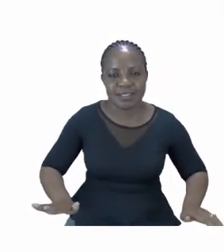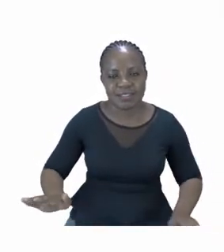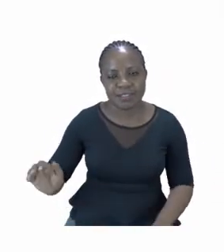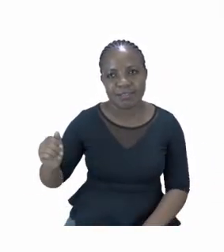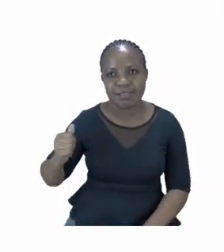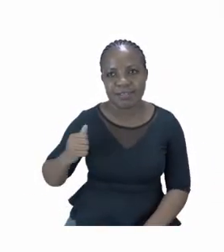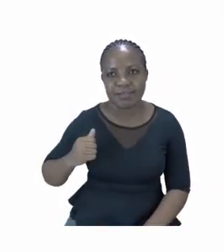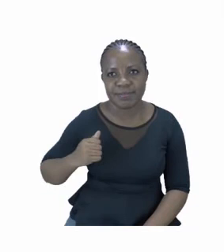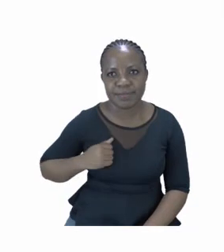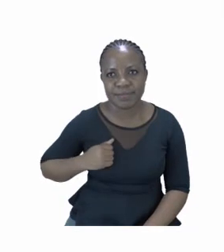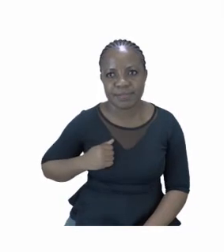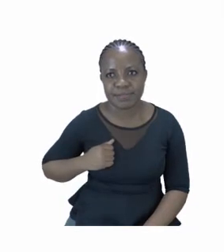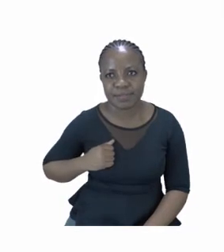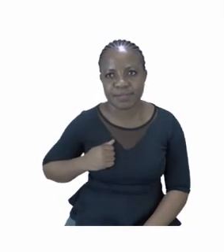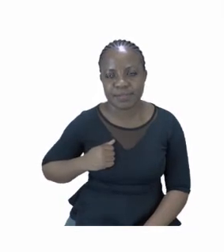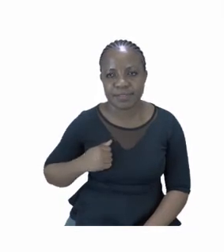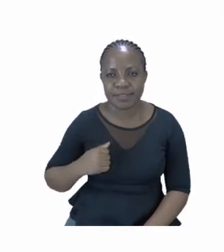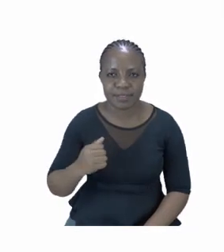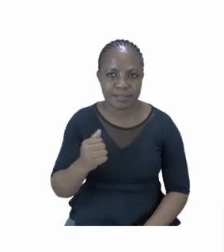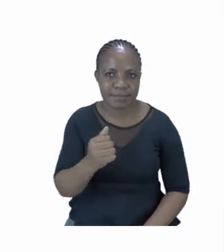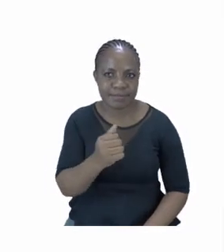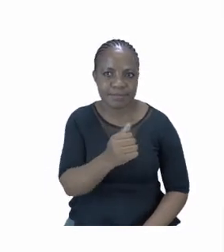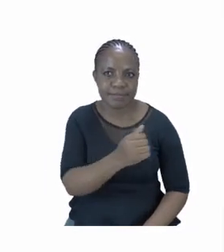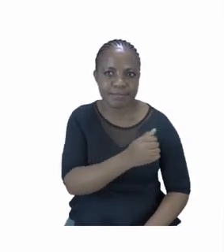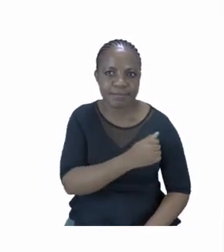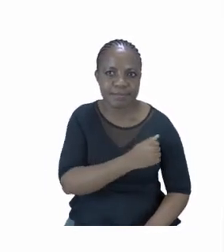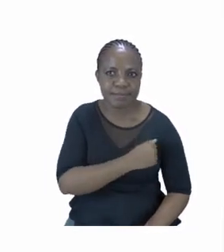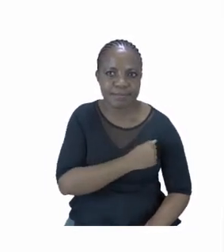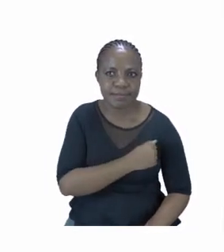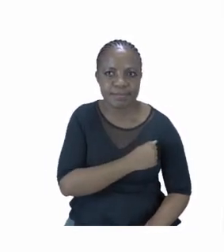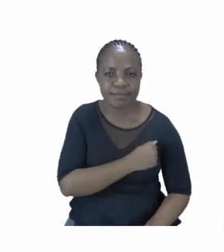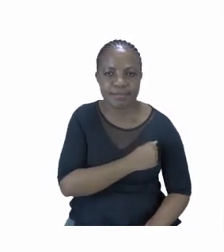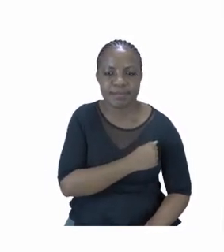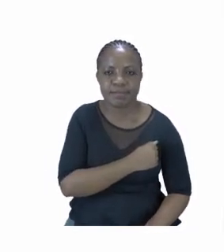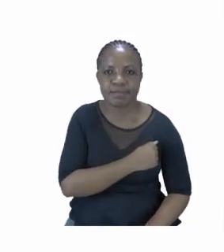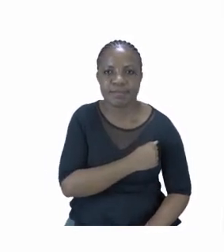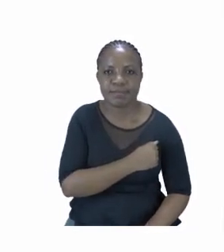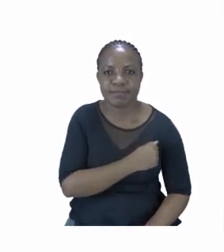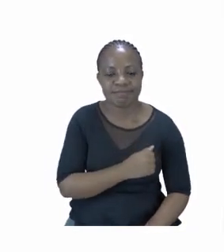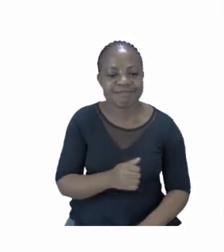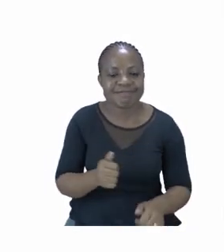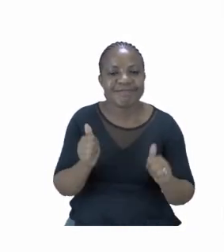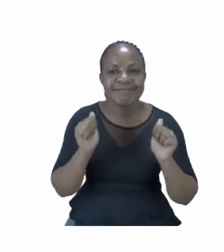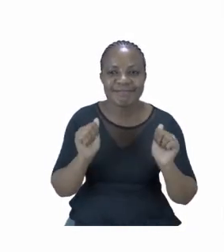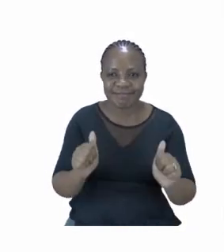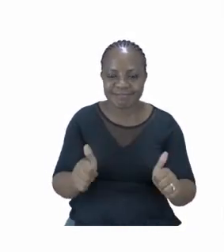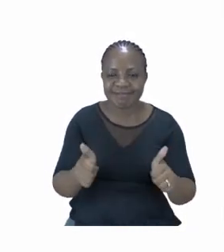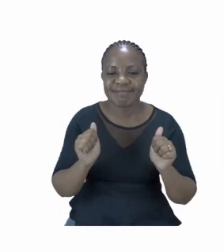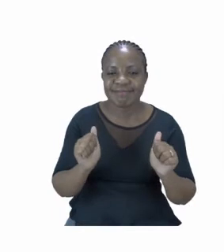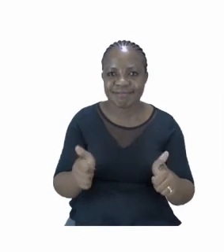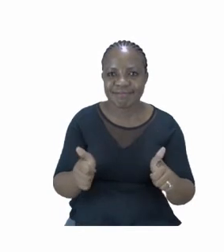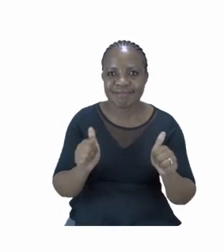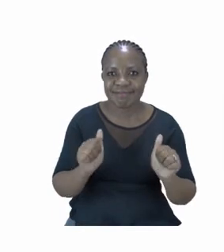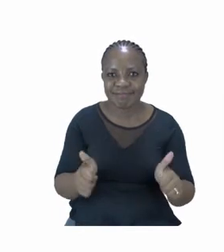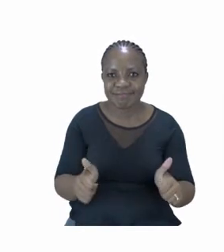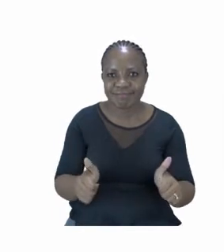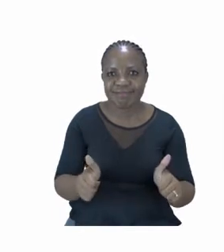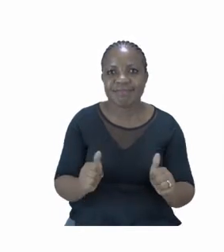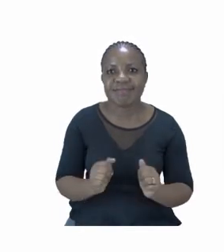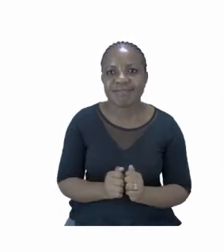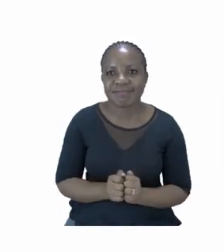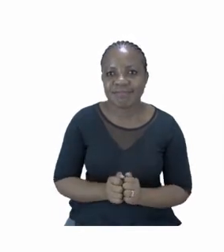father, and mother. Well done, grade ones. Keep on